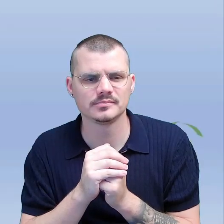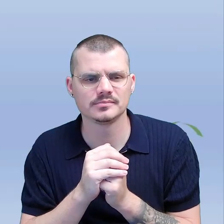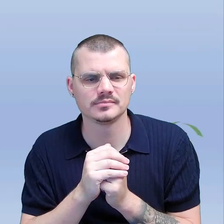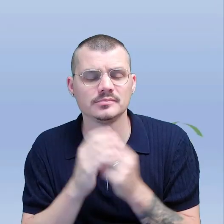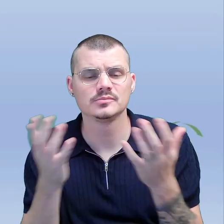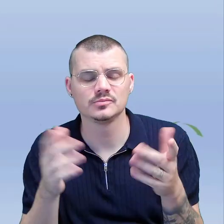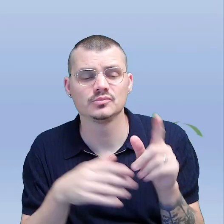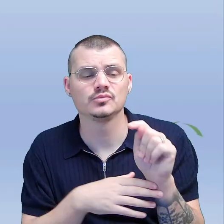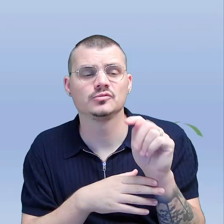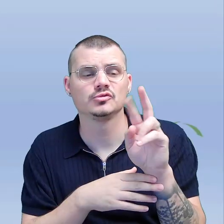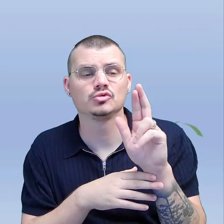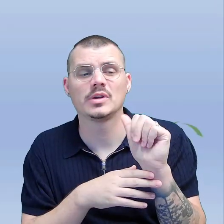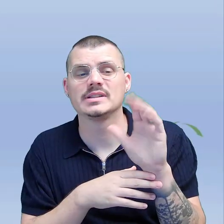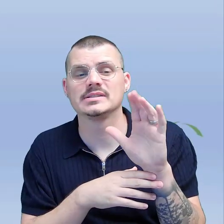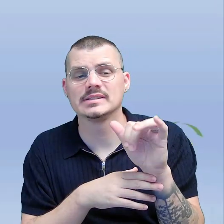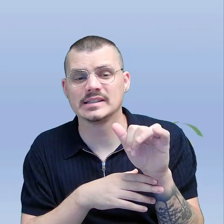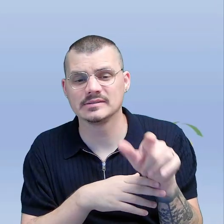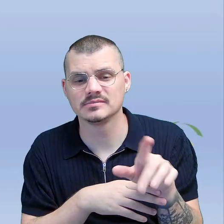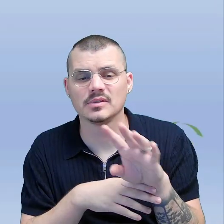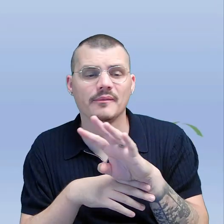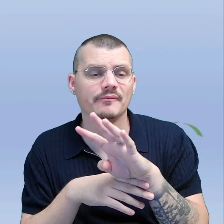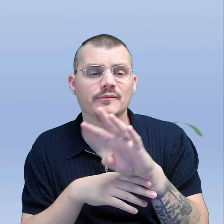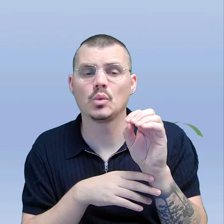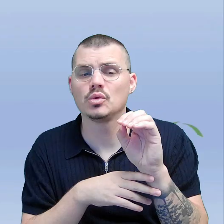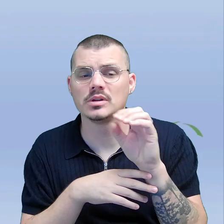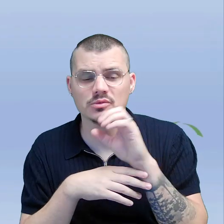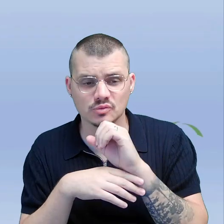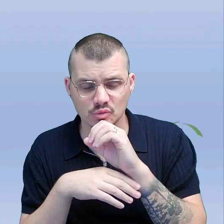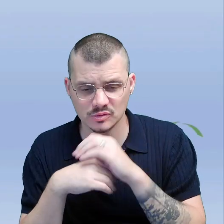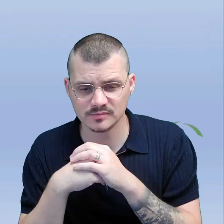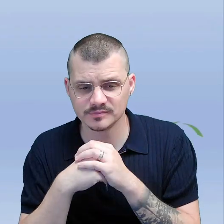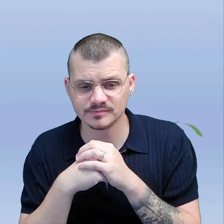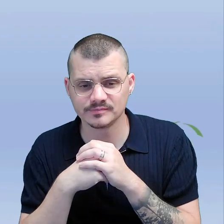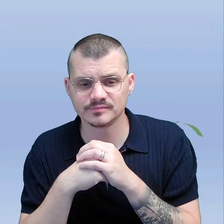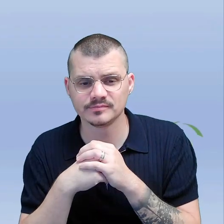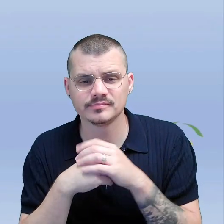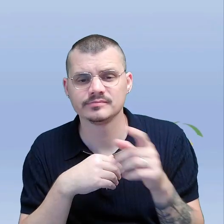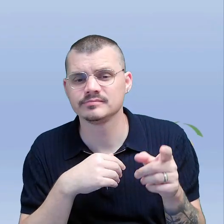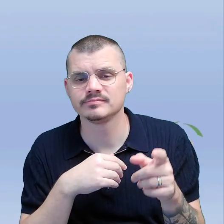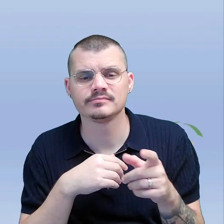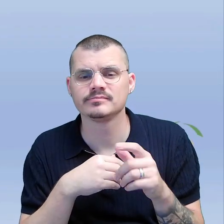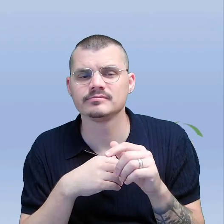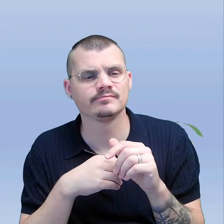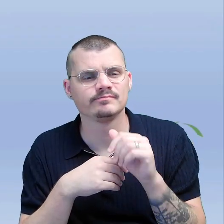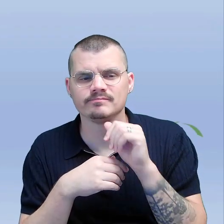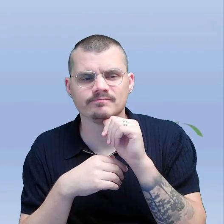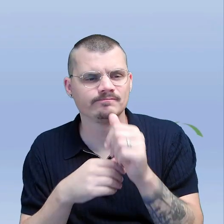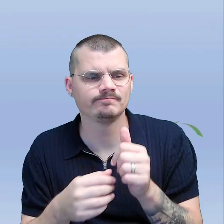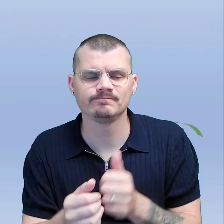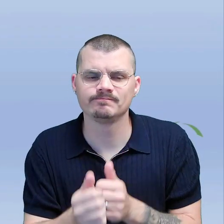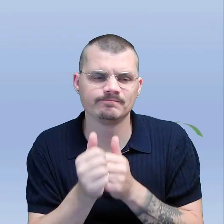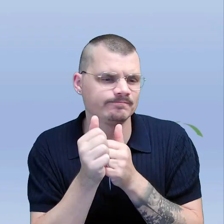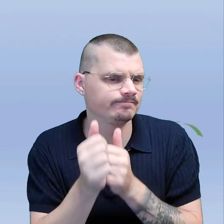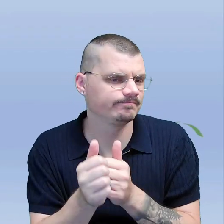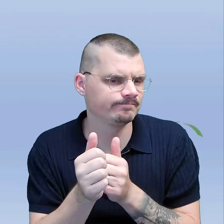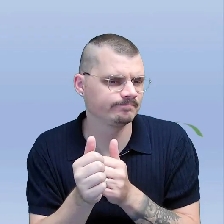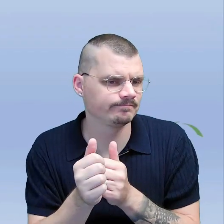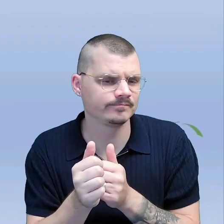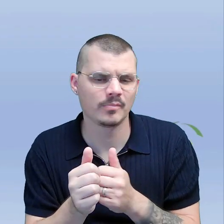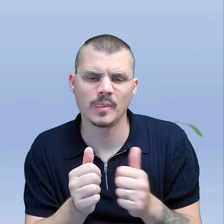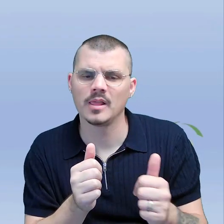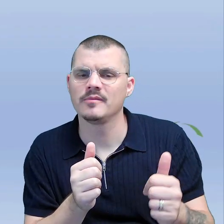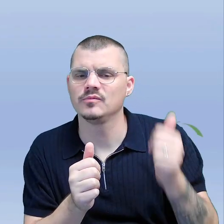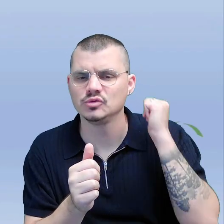So Tracy, 40 years old, she is non-compliant.